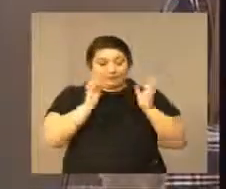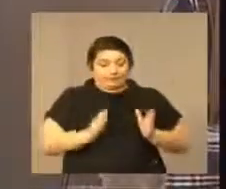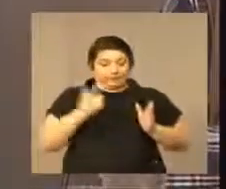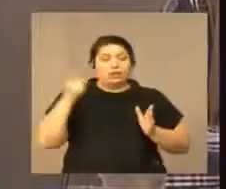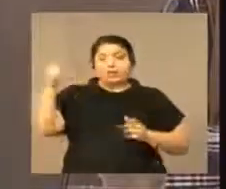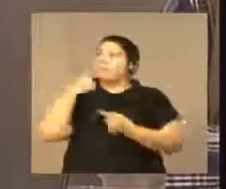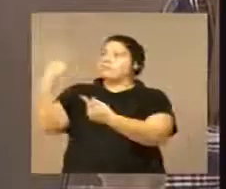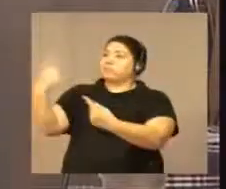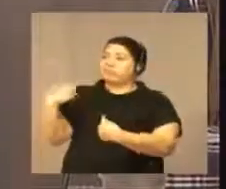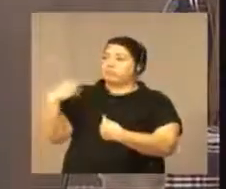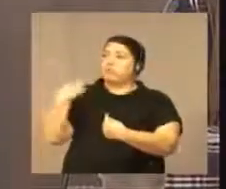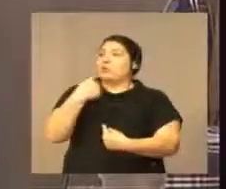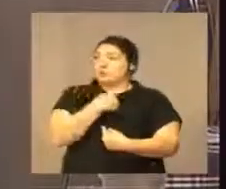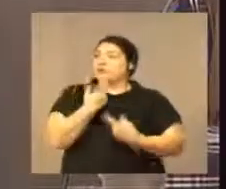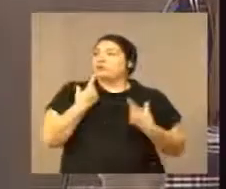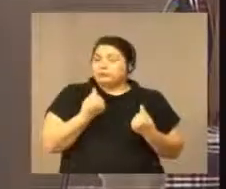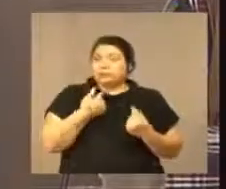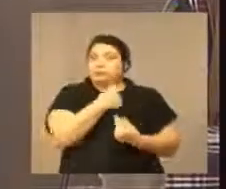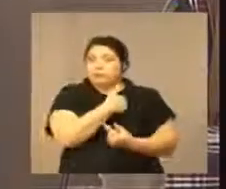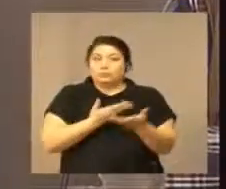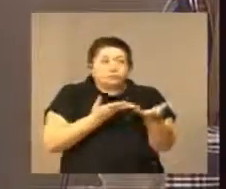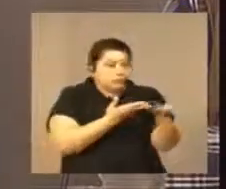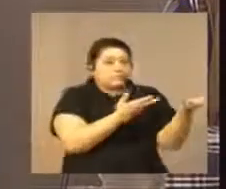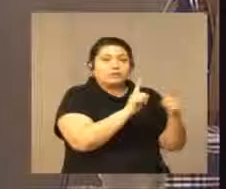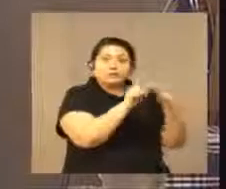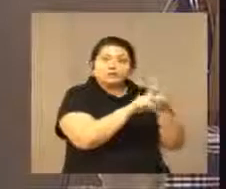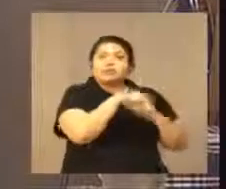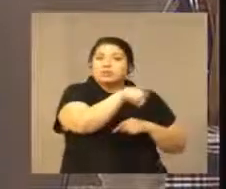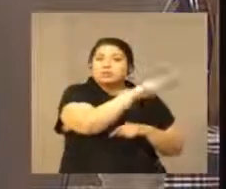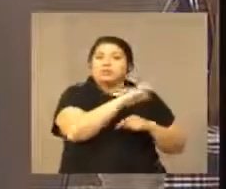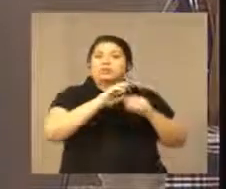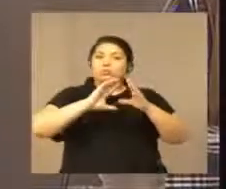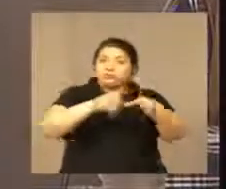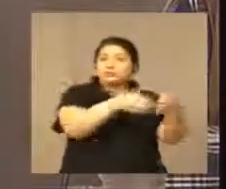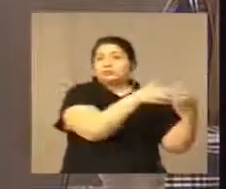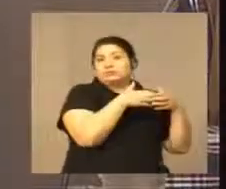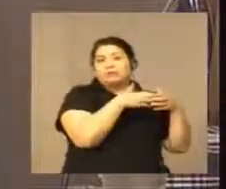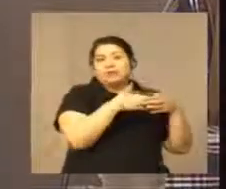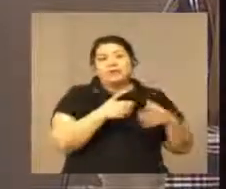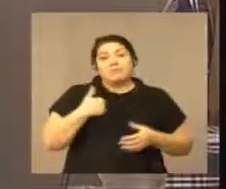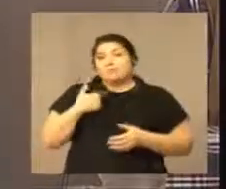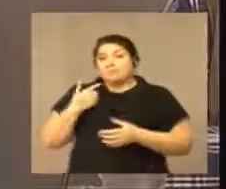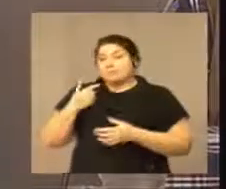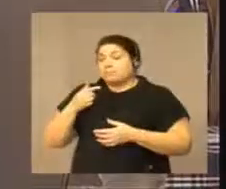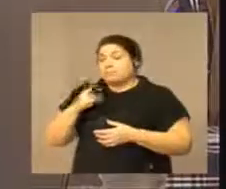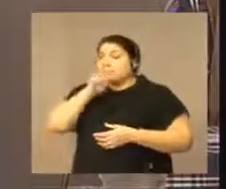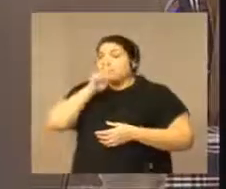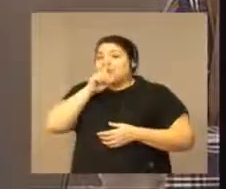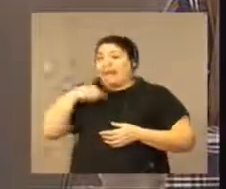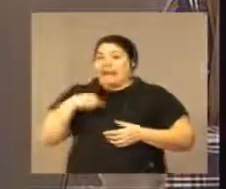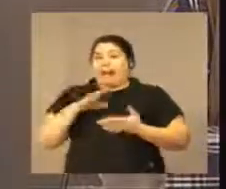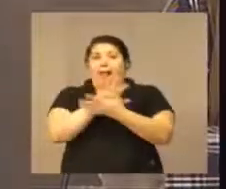partnership with different stakeholders. But I want to emphasize that I'm not trying to dodge that